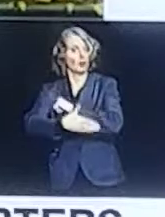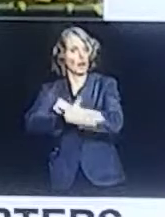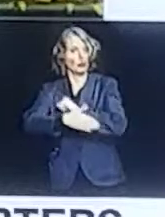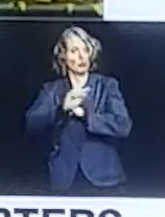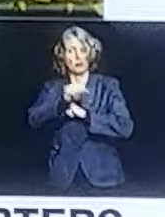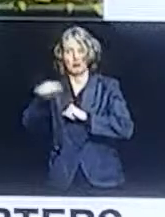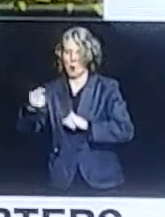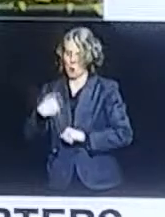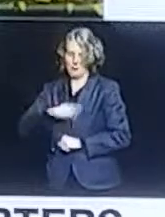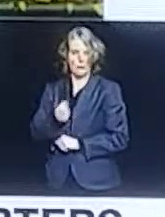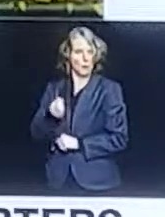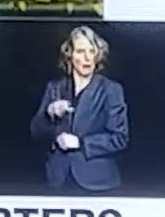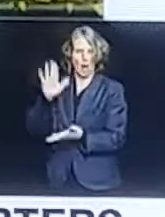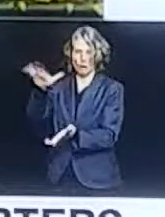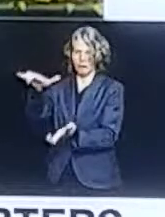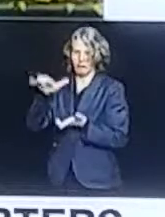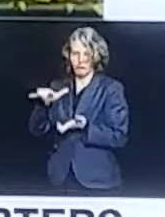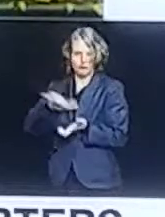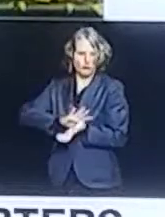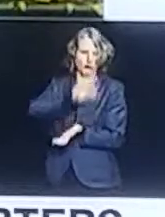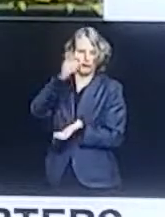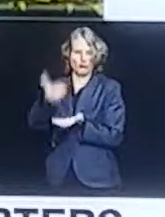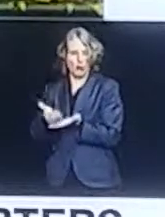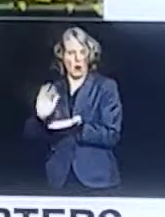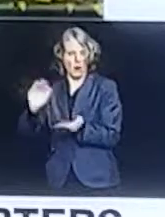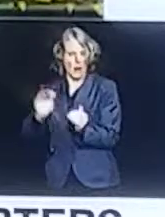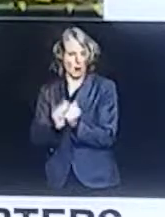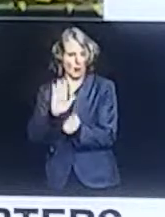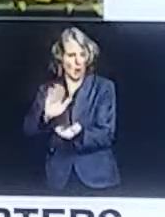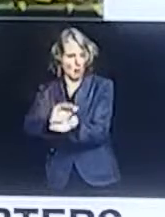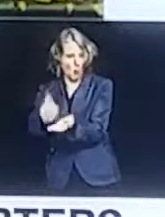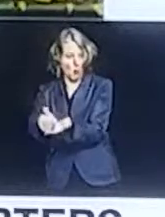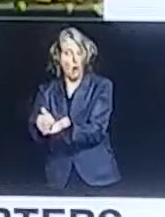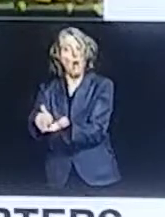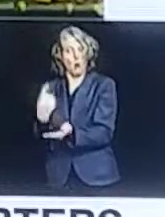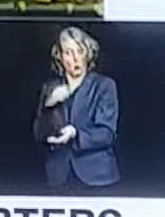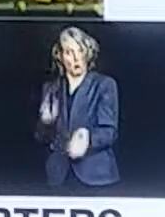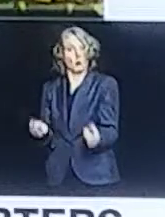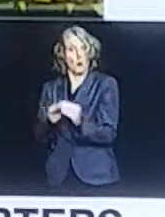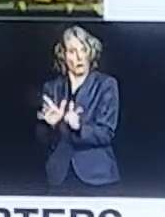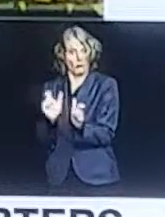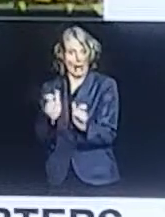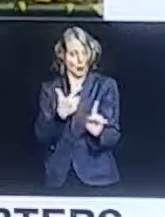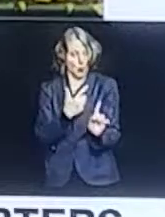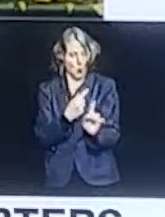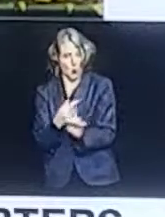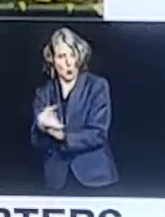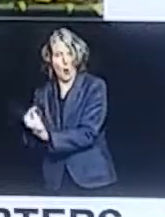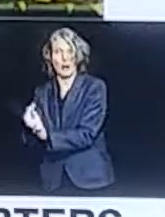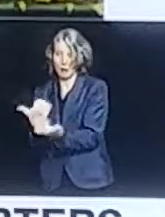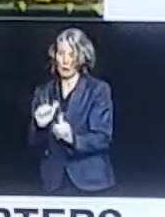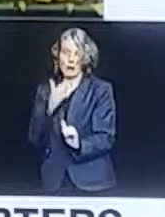And we will do everything we can to speed up the distribution of vaccines. And I can assure